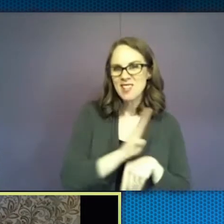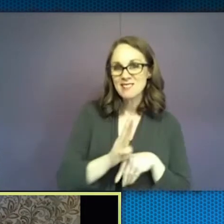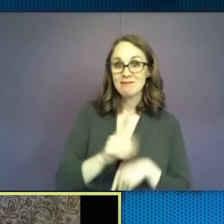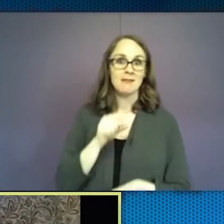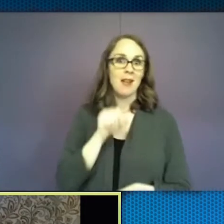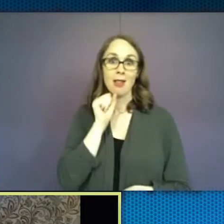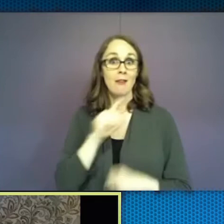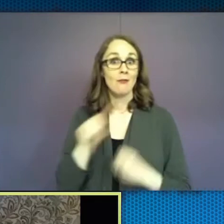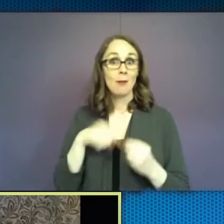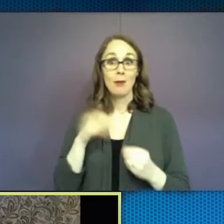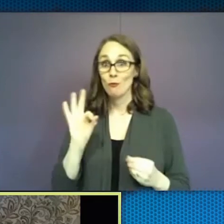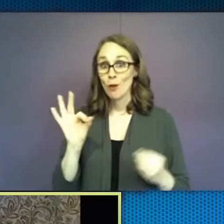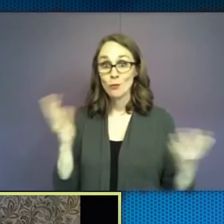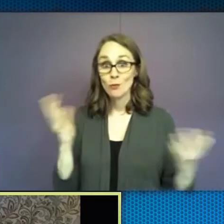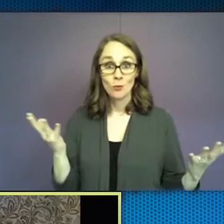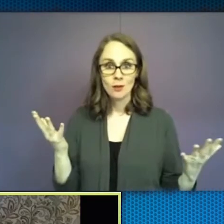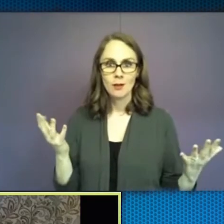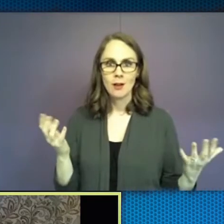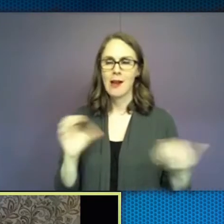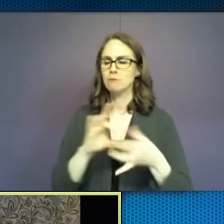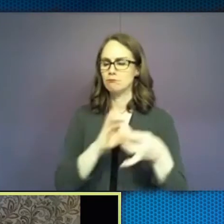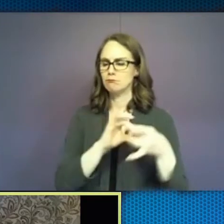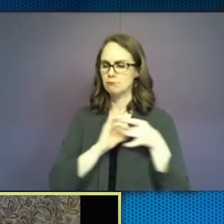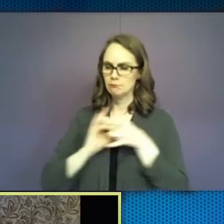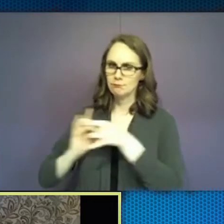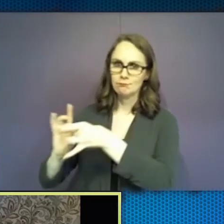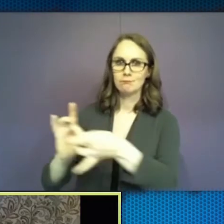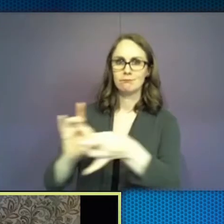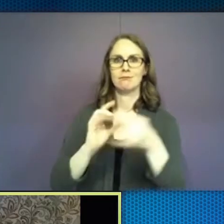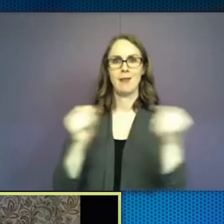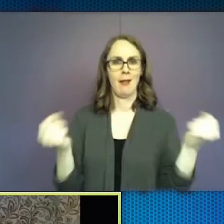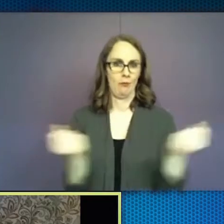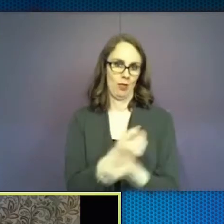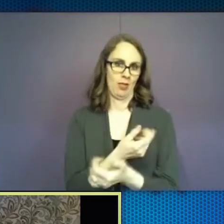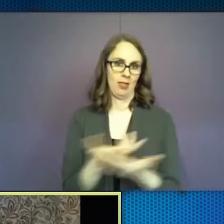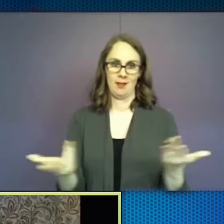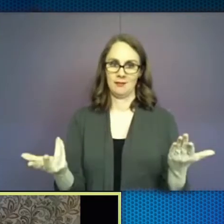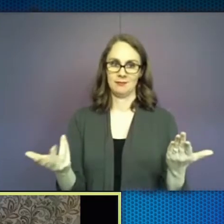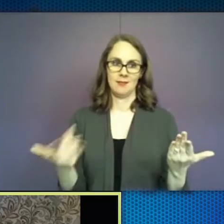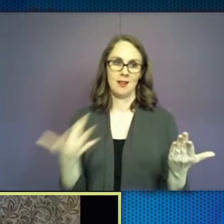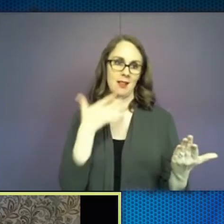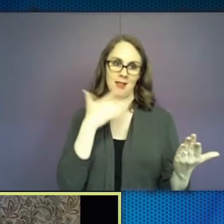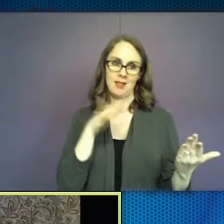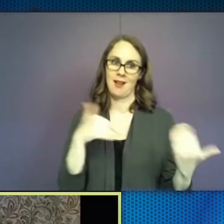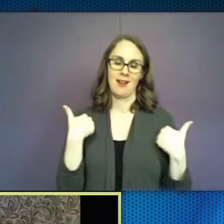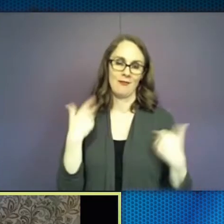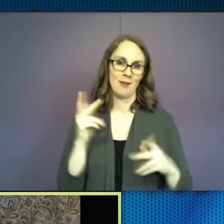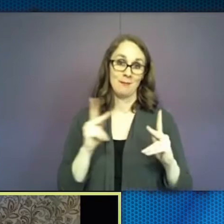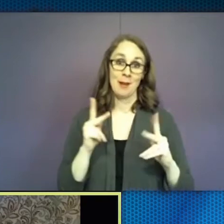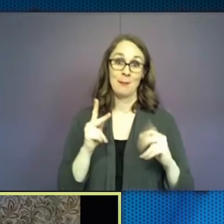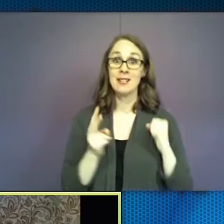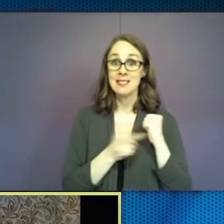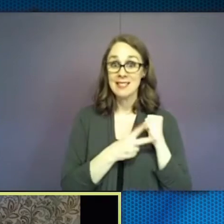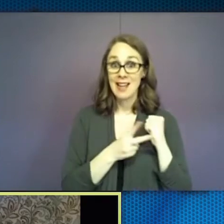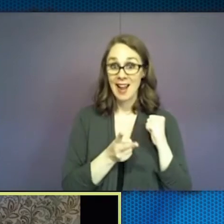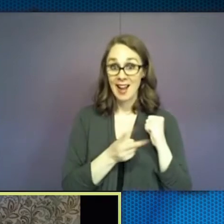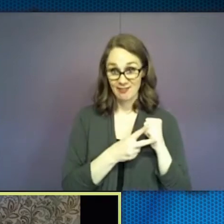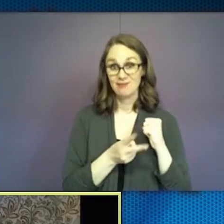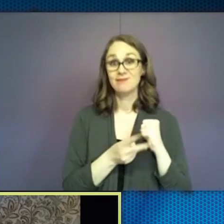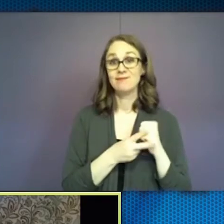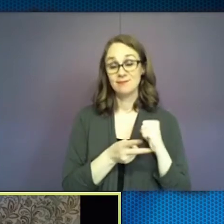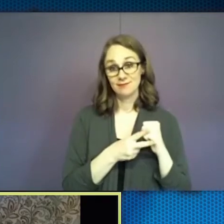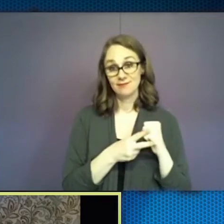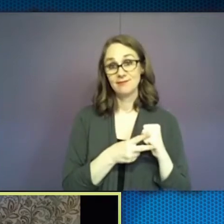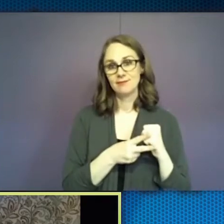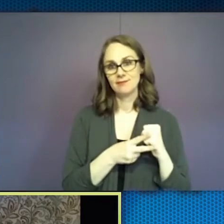love about Frederick is just how connected everything is, and we're so lucky that we had people save